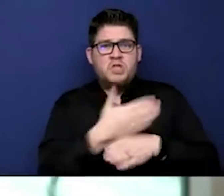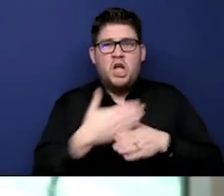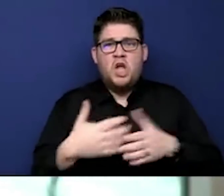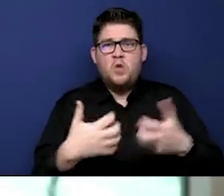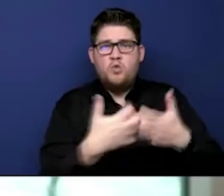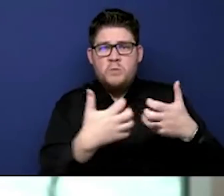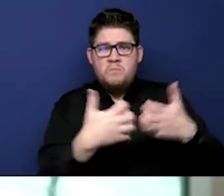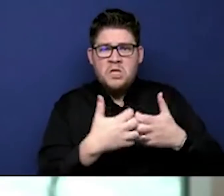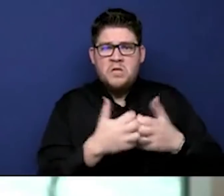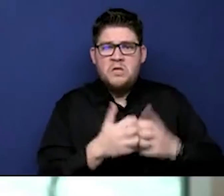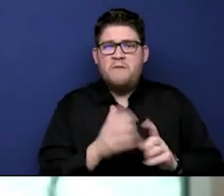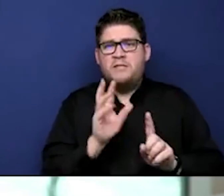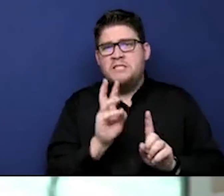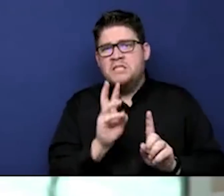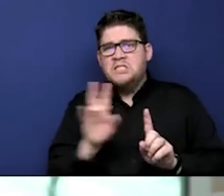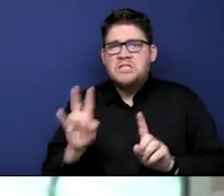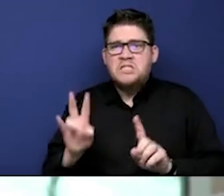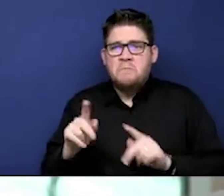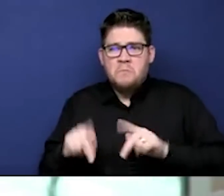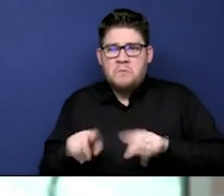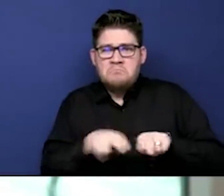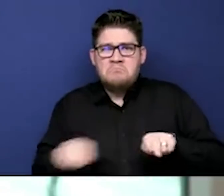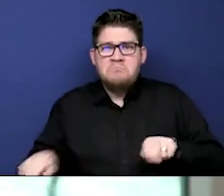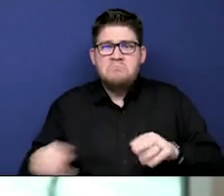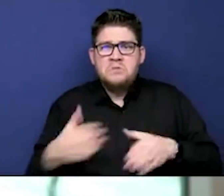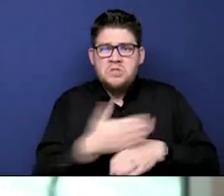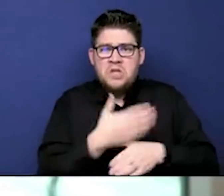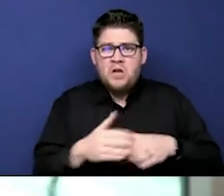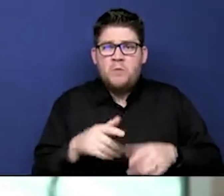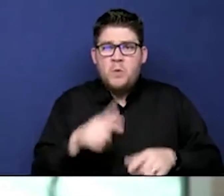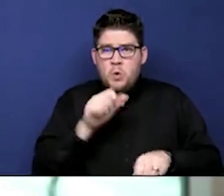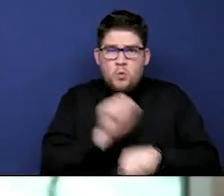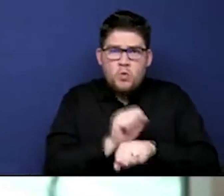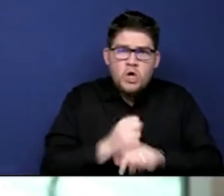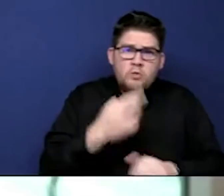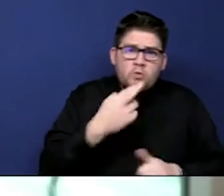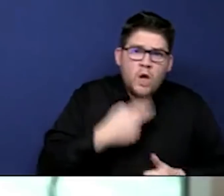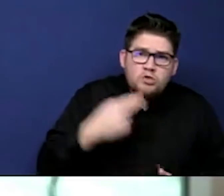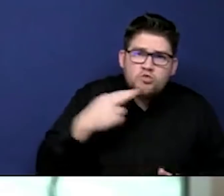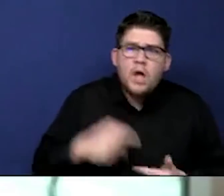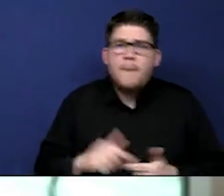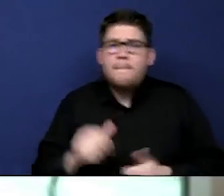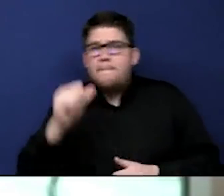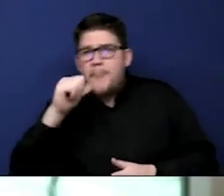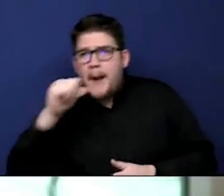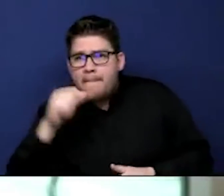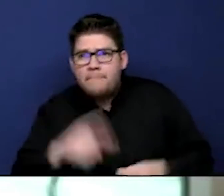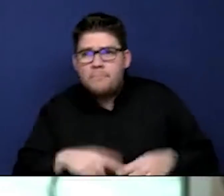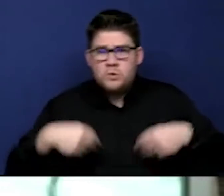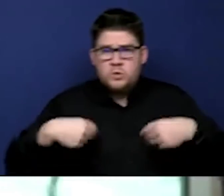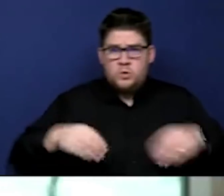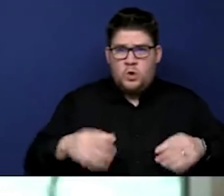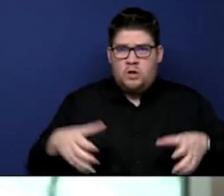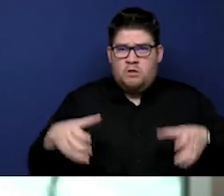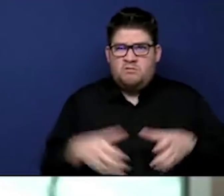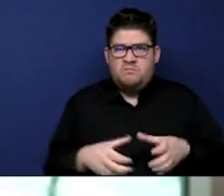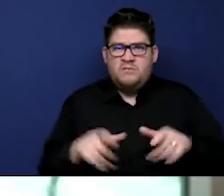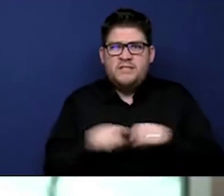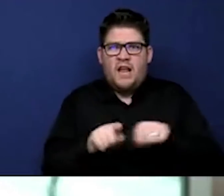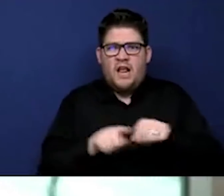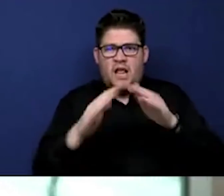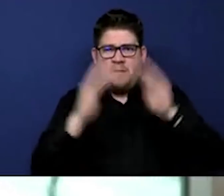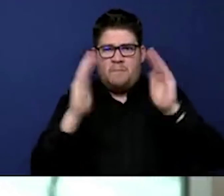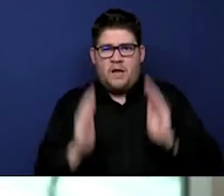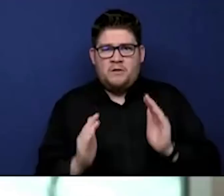restaurant, or at one of the bars, or at one of the retail outlets. And then one of them becomes positive, it spreads